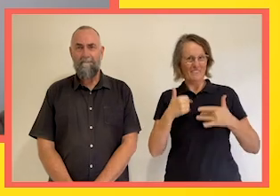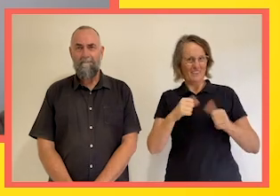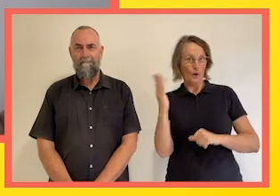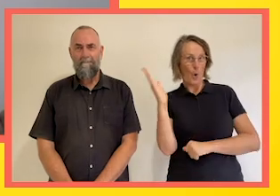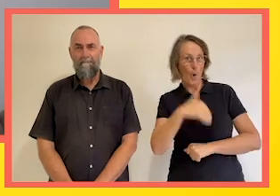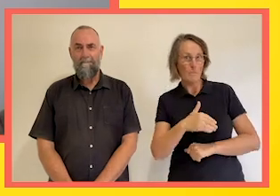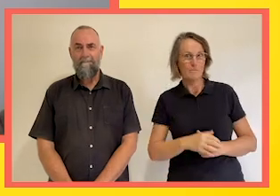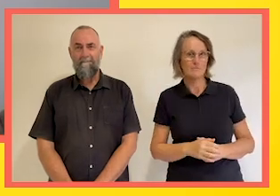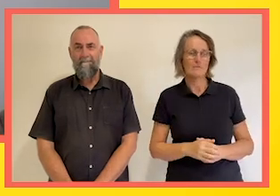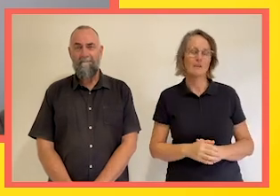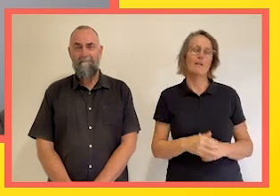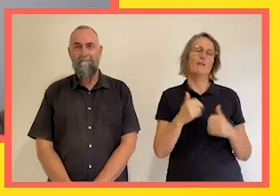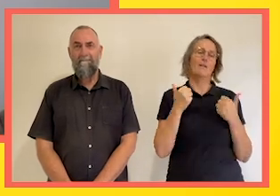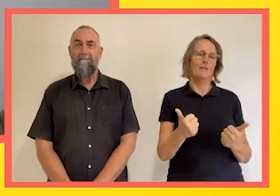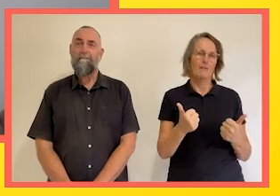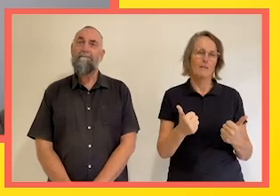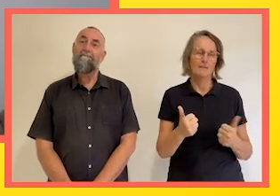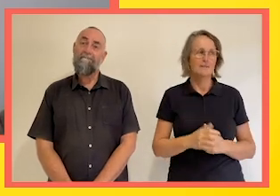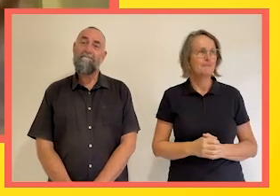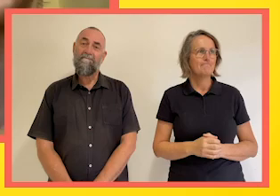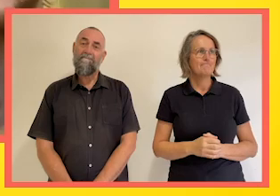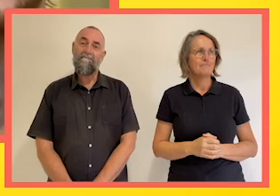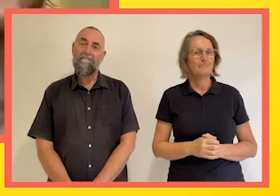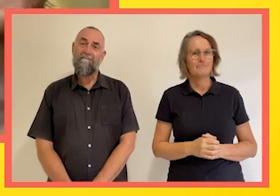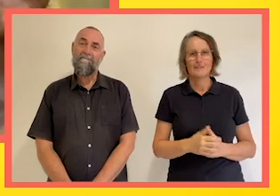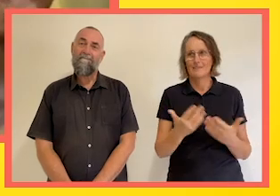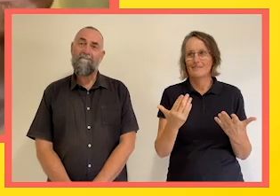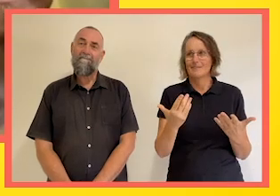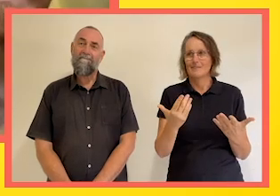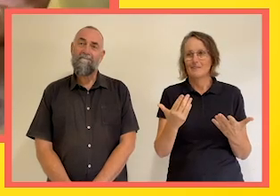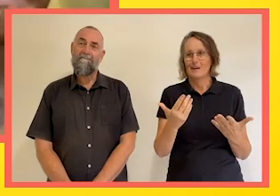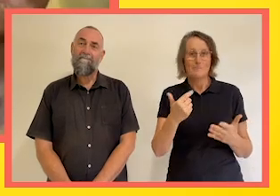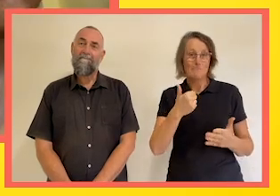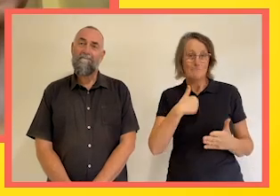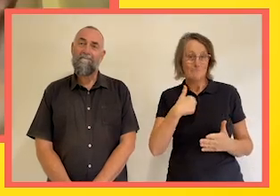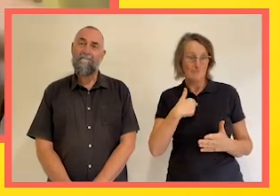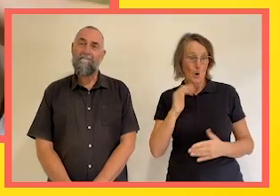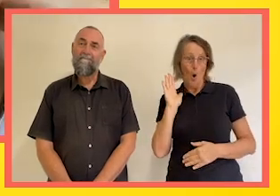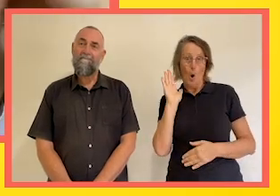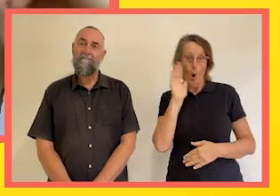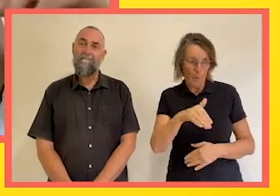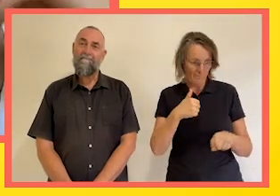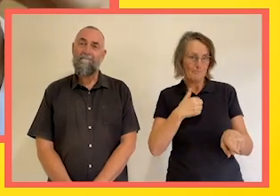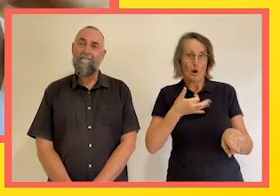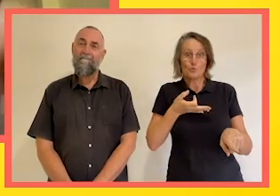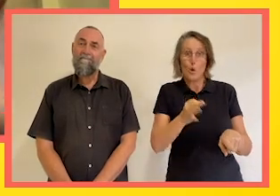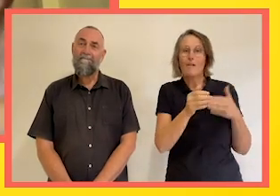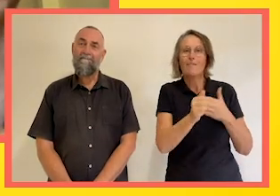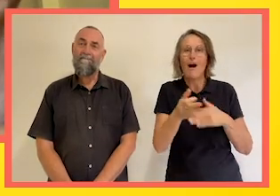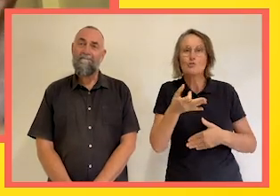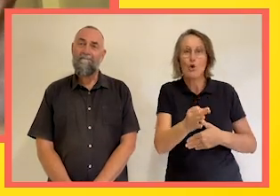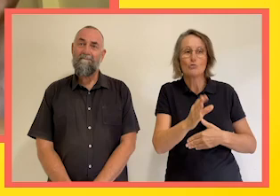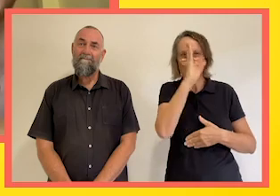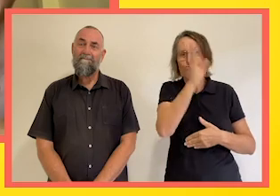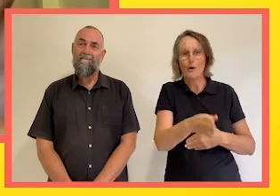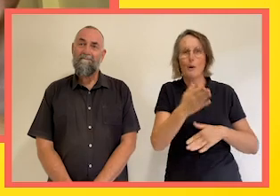that you've had? That's beautiful. It's like we didn't skip a beat. Dester and I, he's straight back into